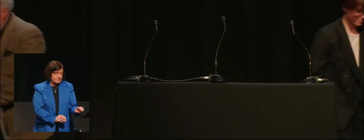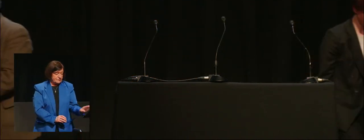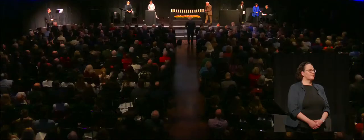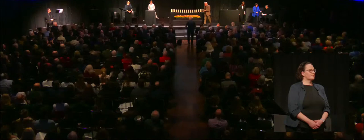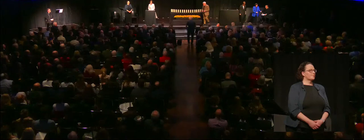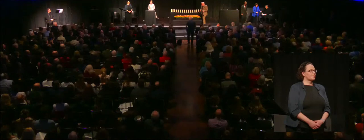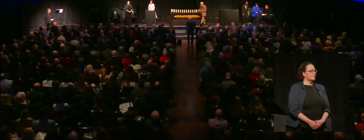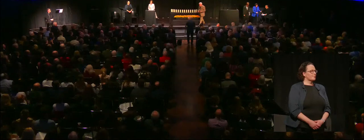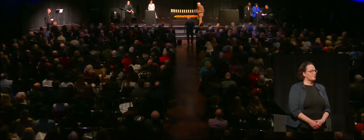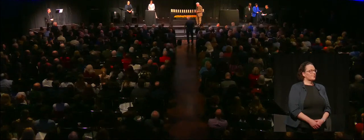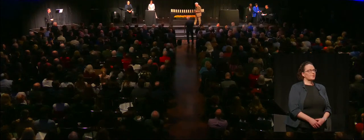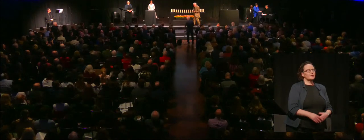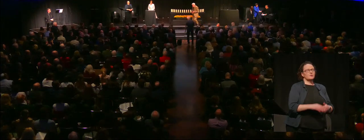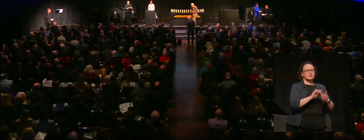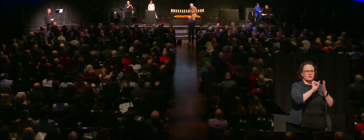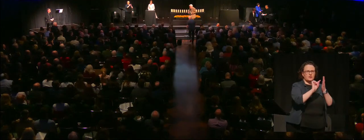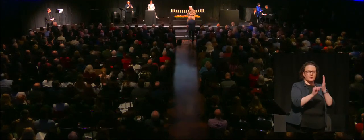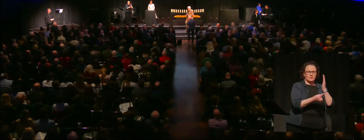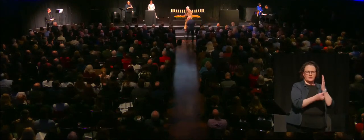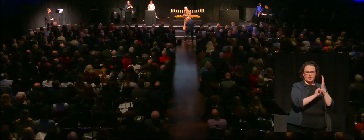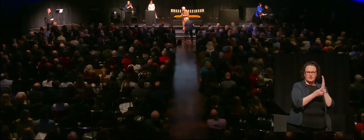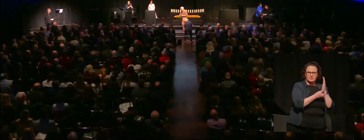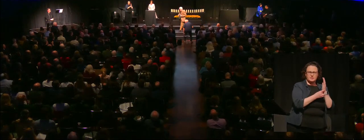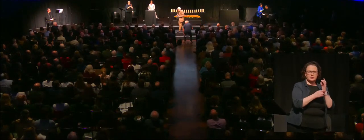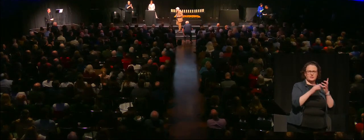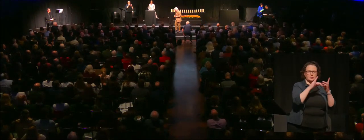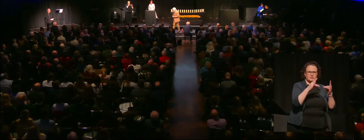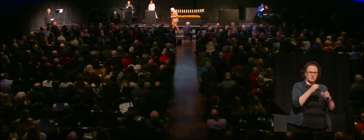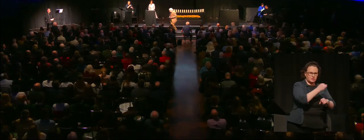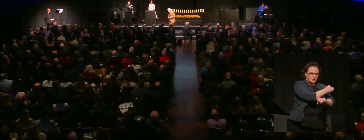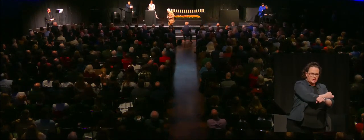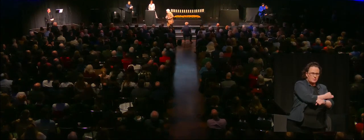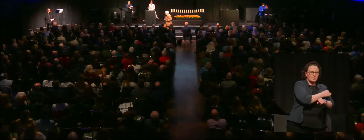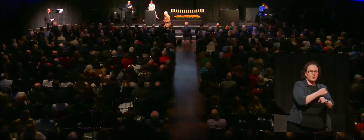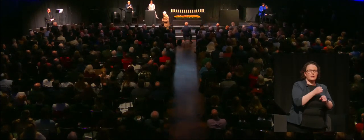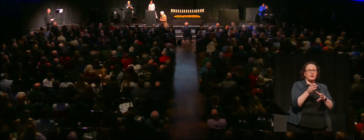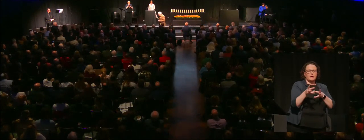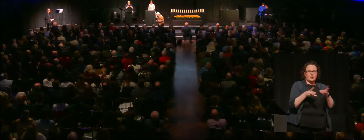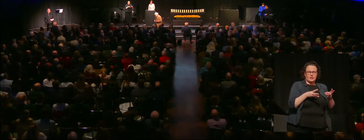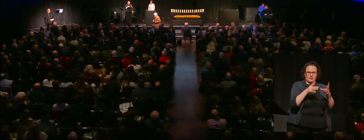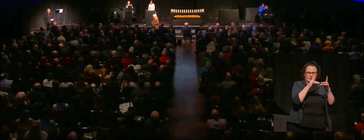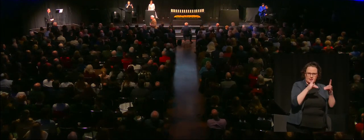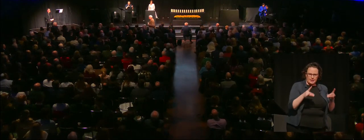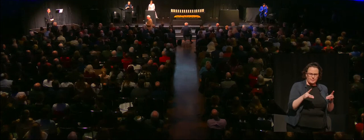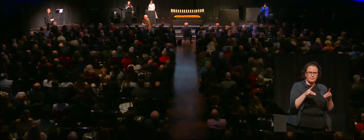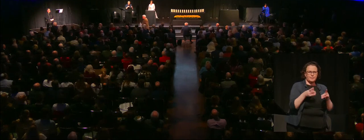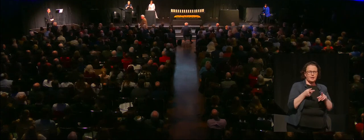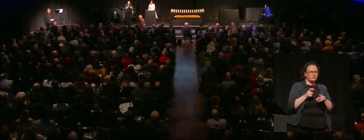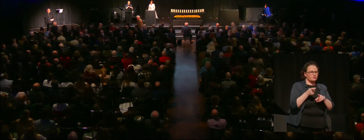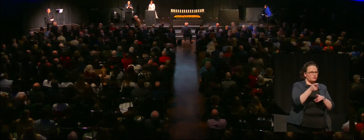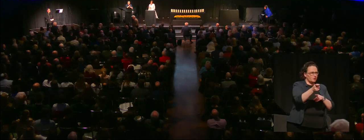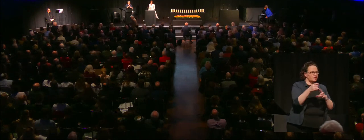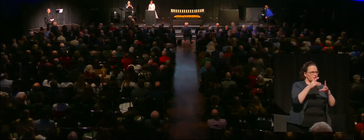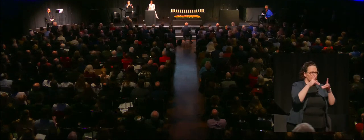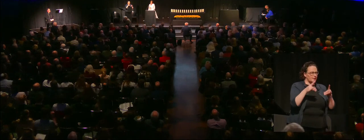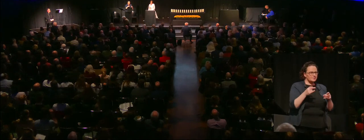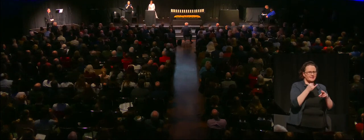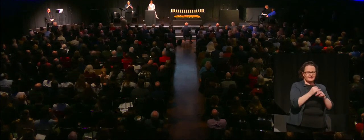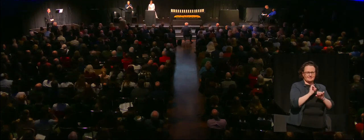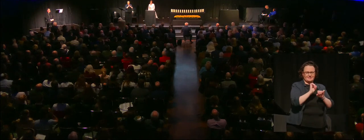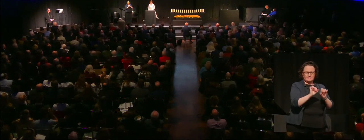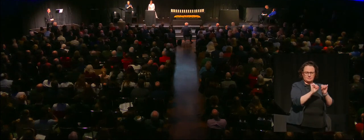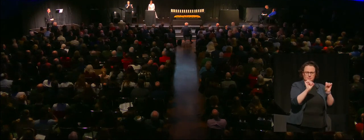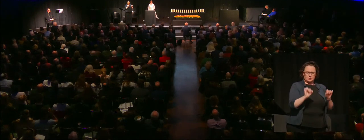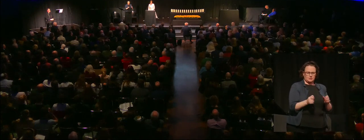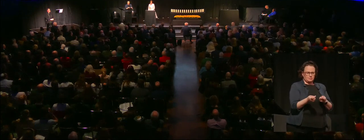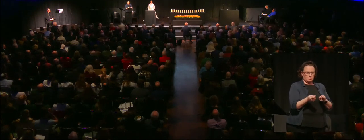There were thousands of concentration camps, labor camps, and transit camps within the Nazi camp system. They were run